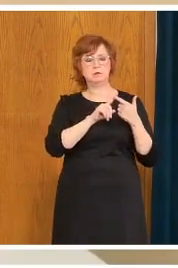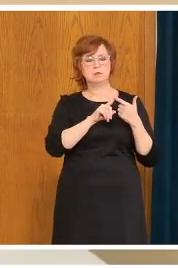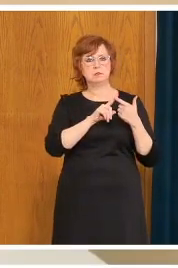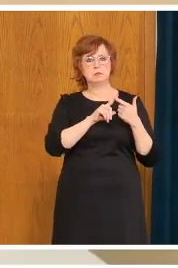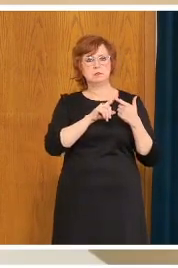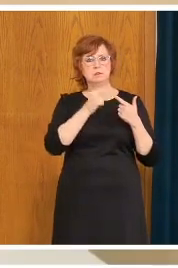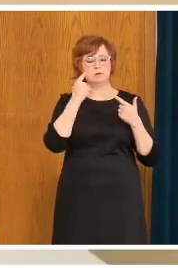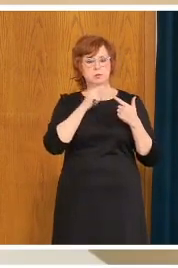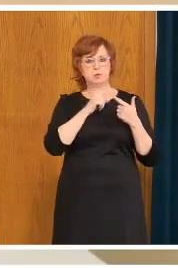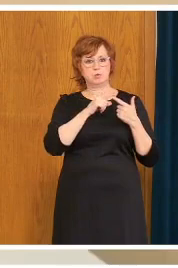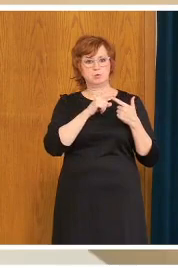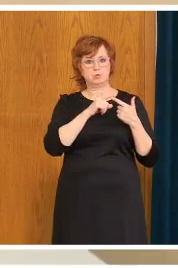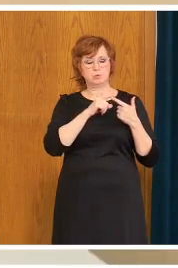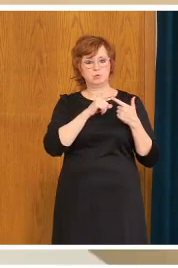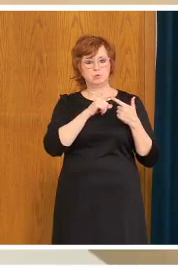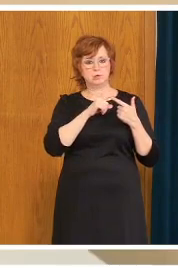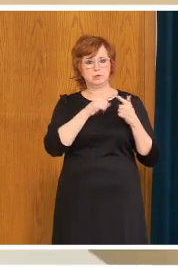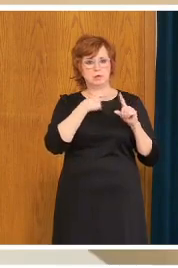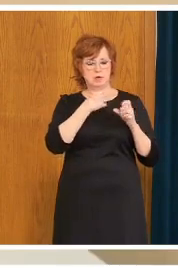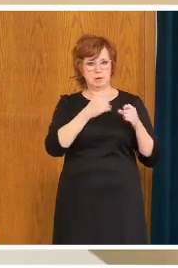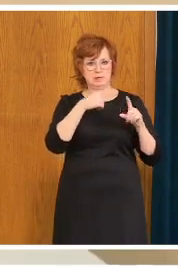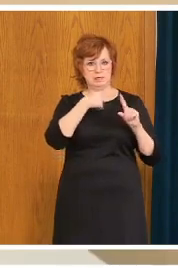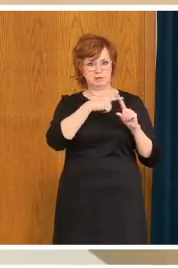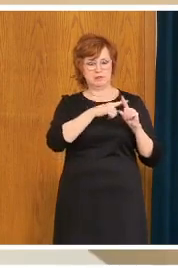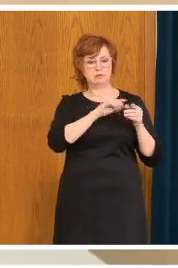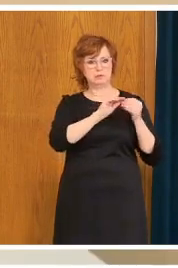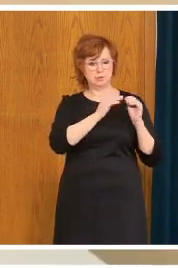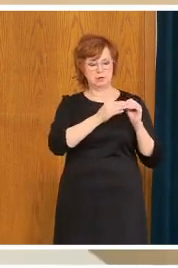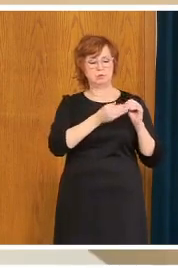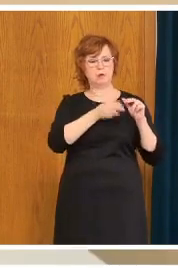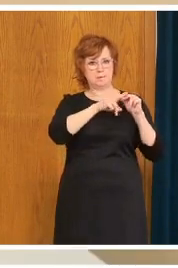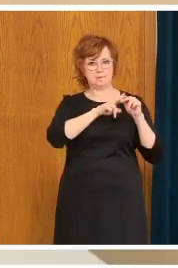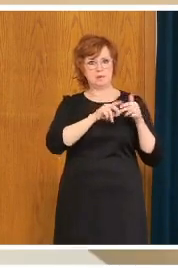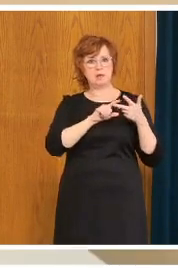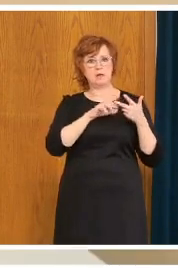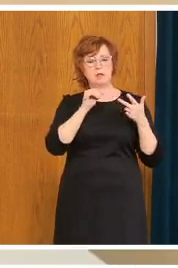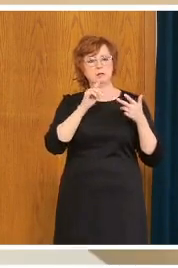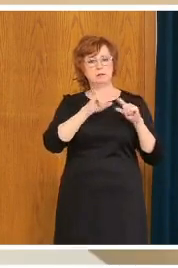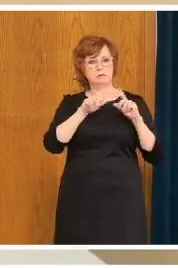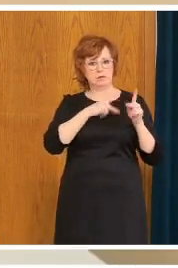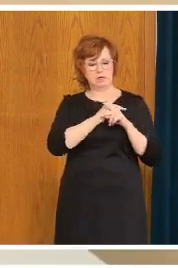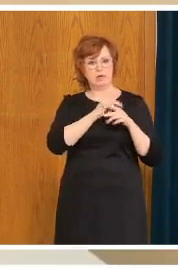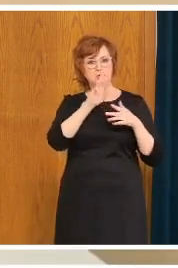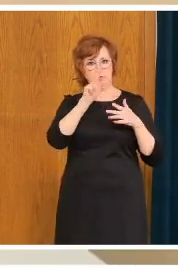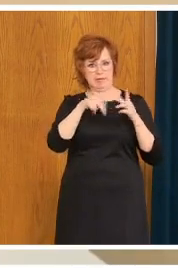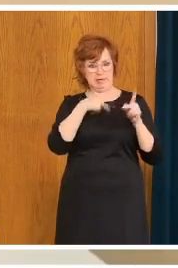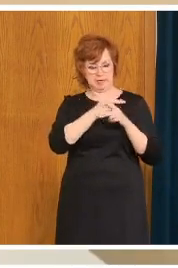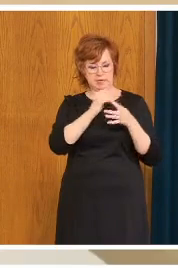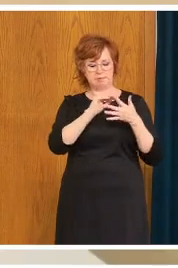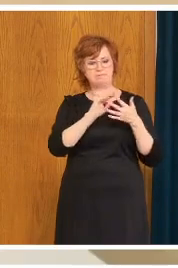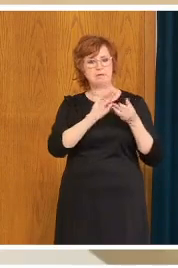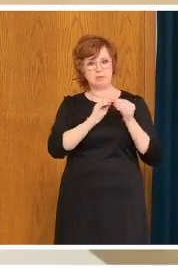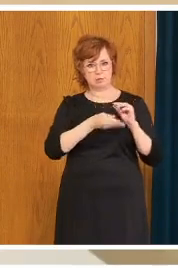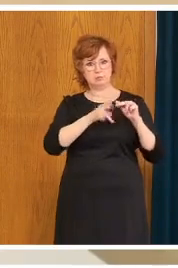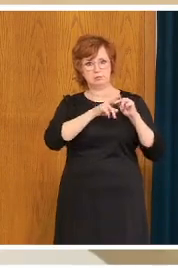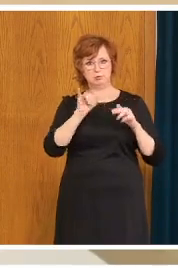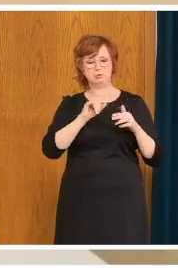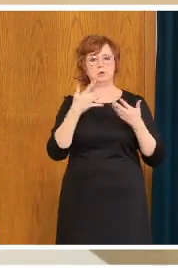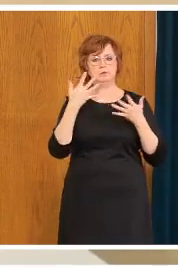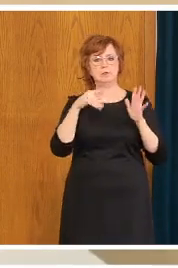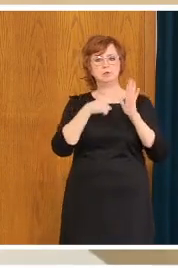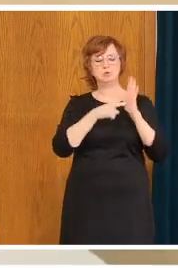and test positivity is trending up, and proportion that are variants of concern are trending up, as in the table that I showed. Thank